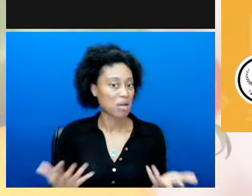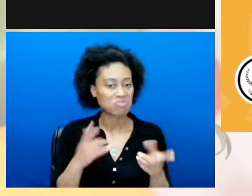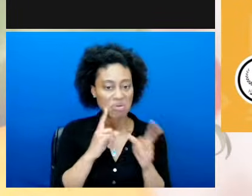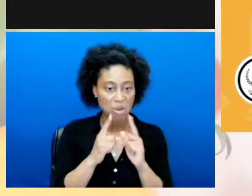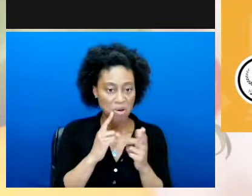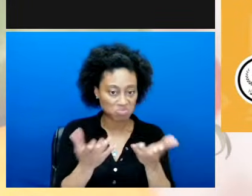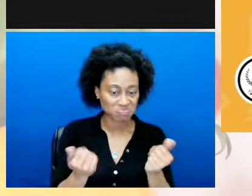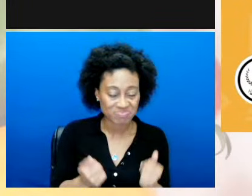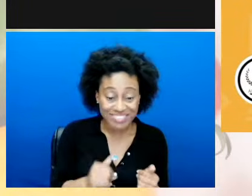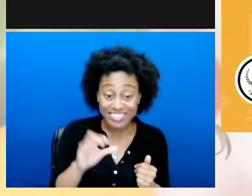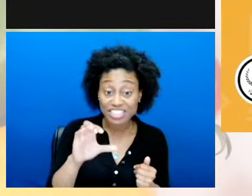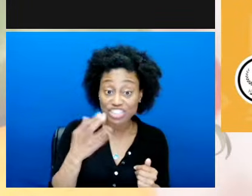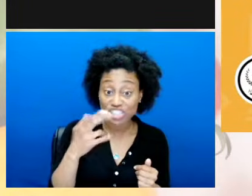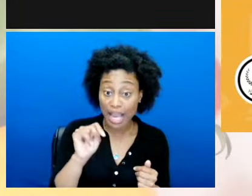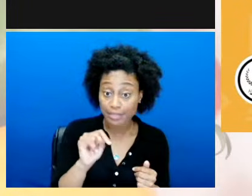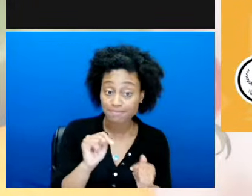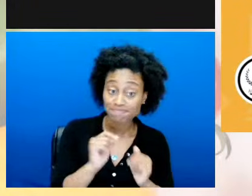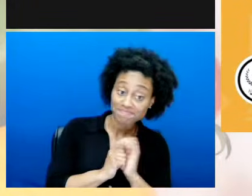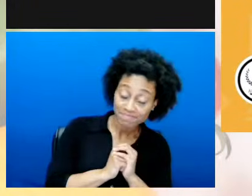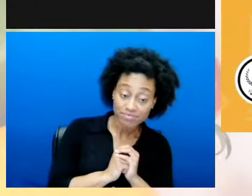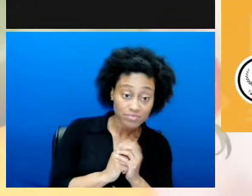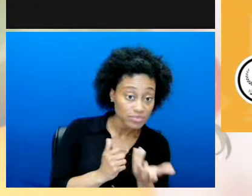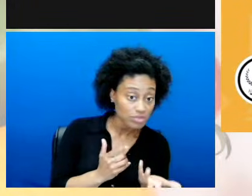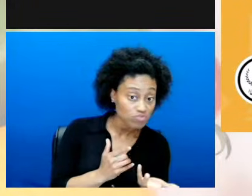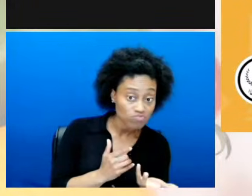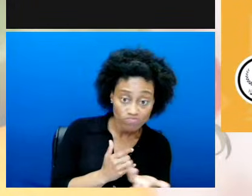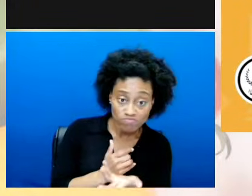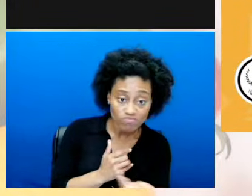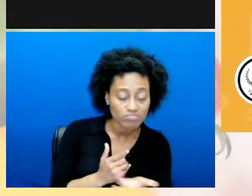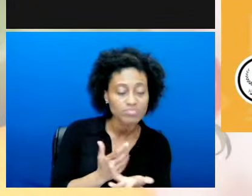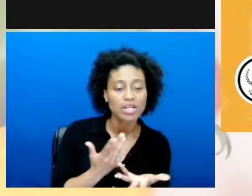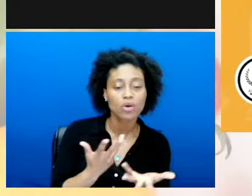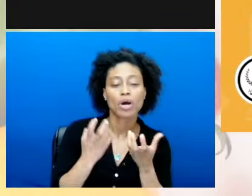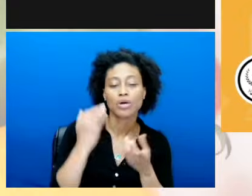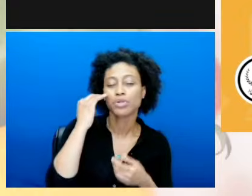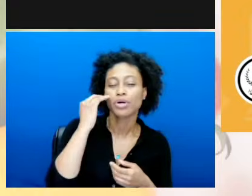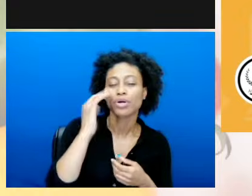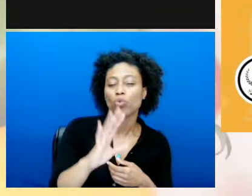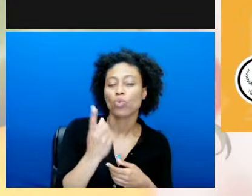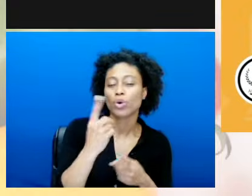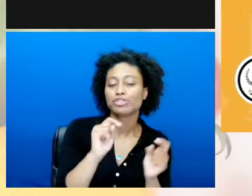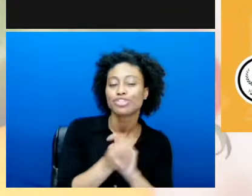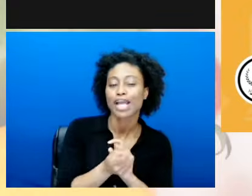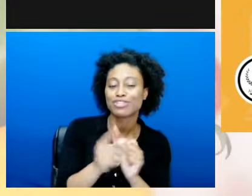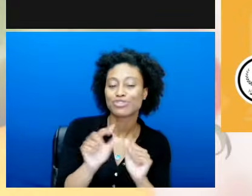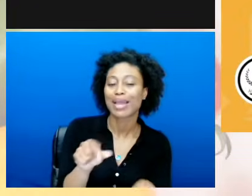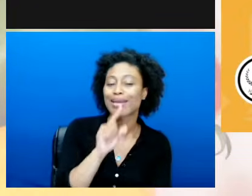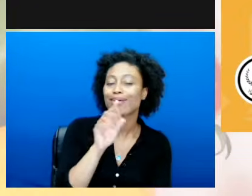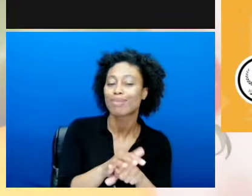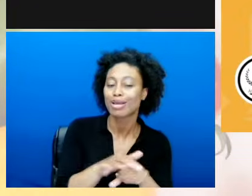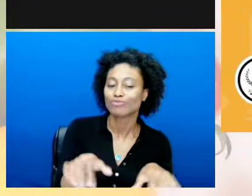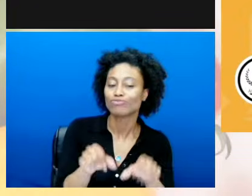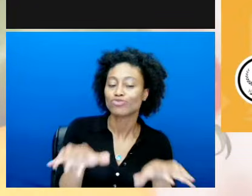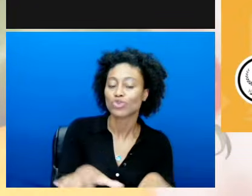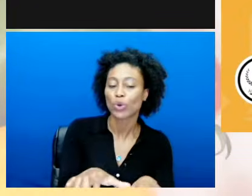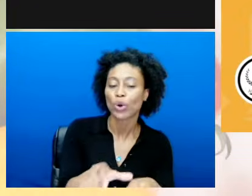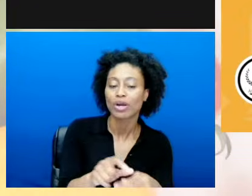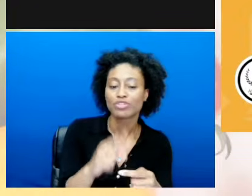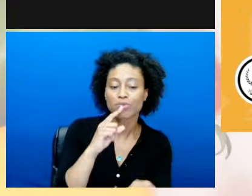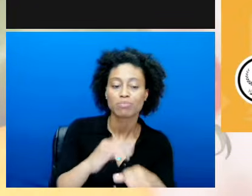in the chat. We want to hear from you. We want to engage. What is one change that you can commit to or that you have